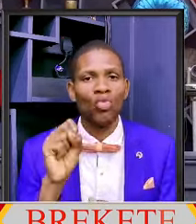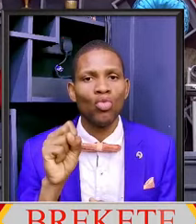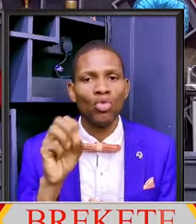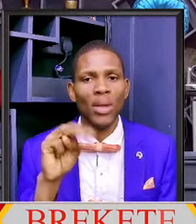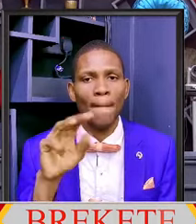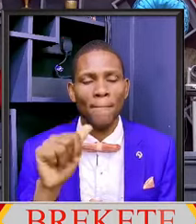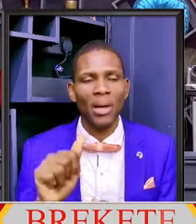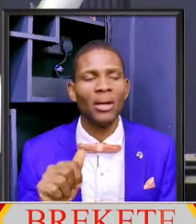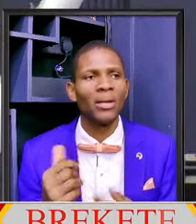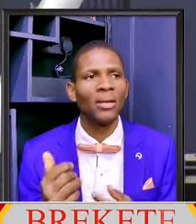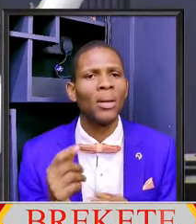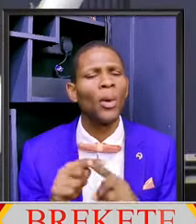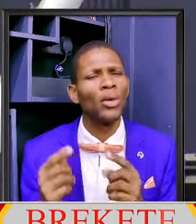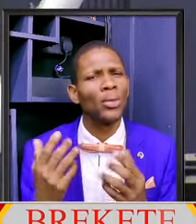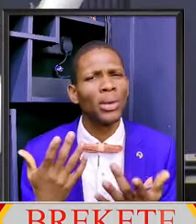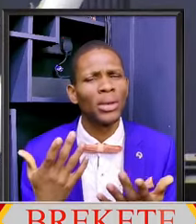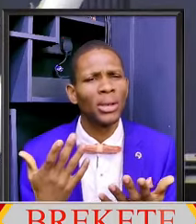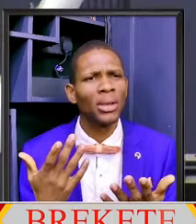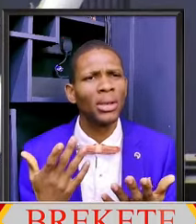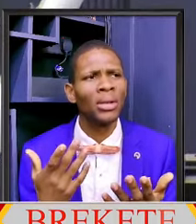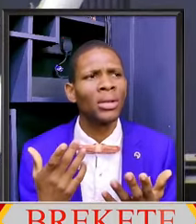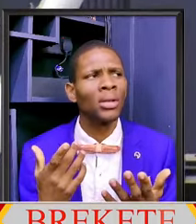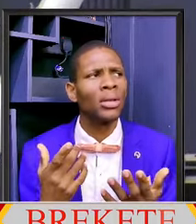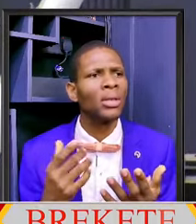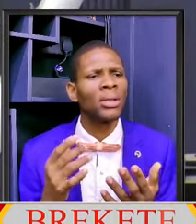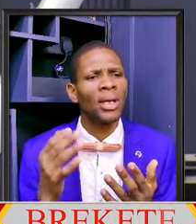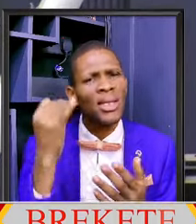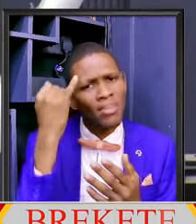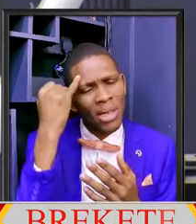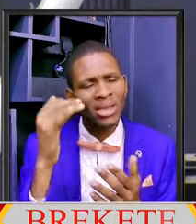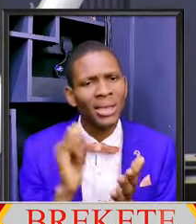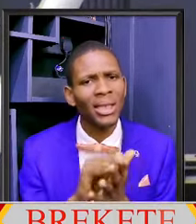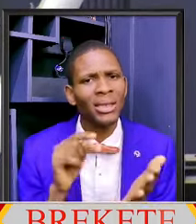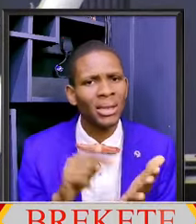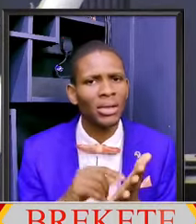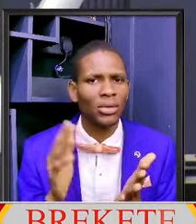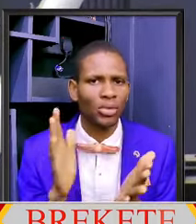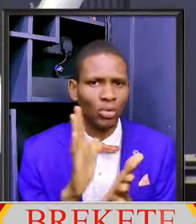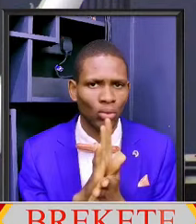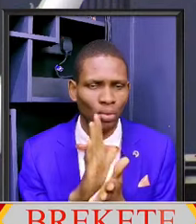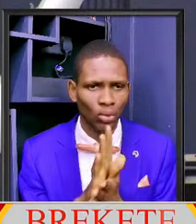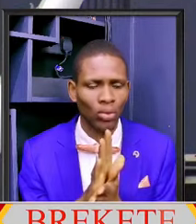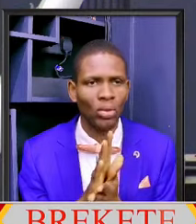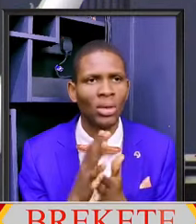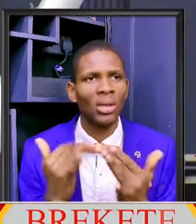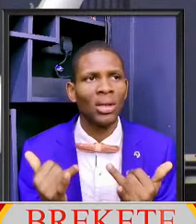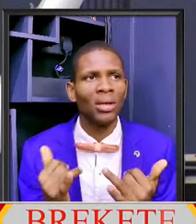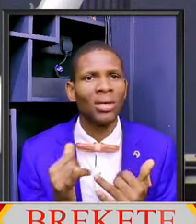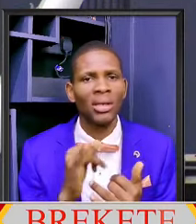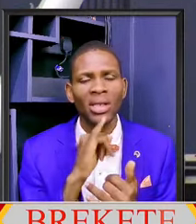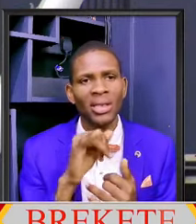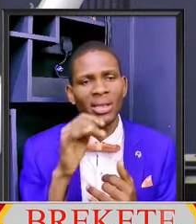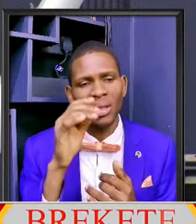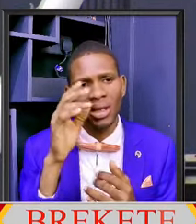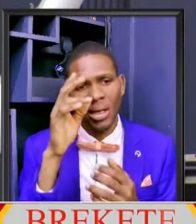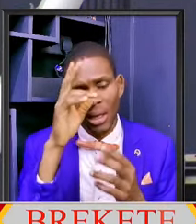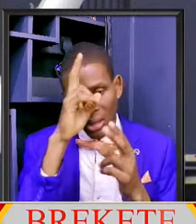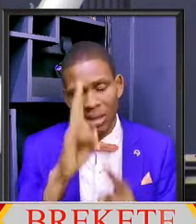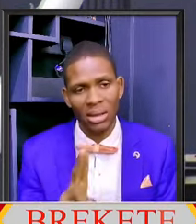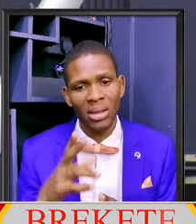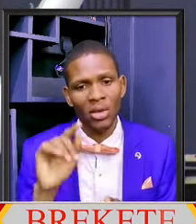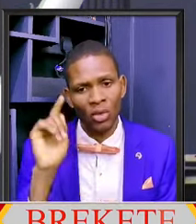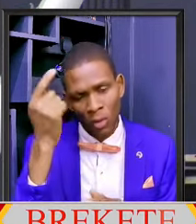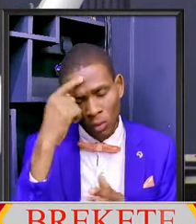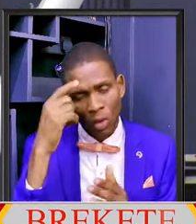Tabari. Yes. Imagine, say, this school now, mm-hmm. His Excellency, the